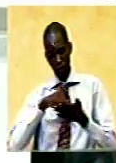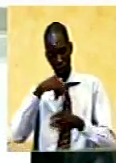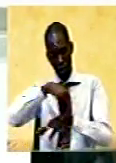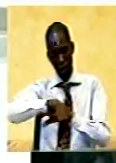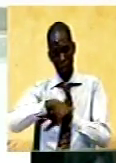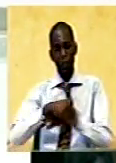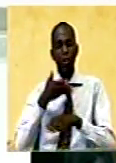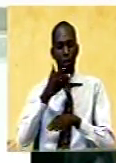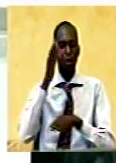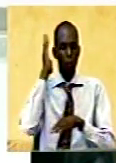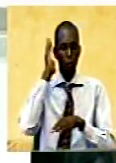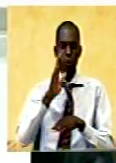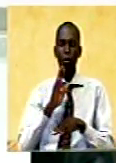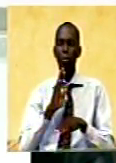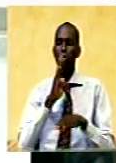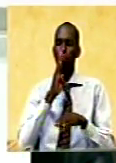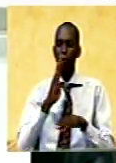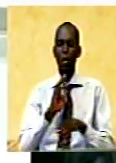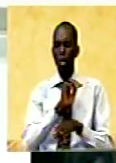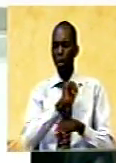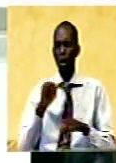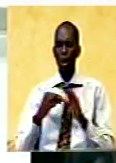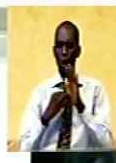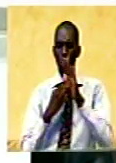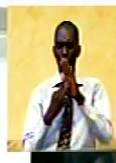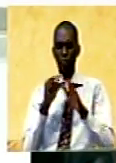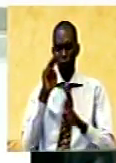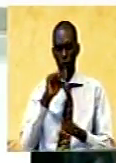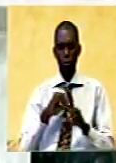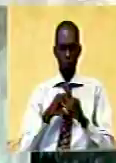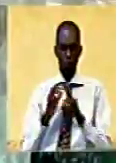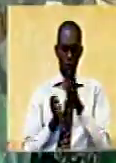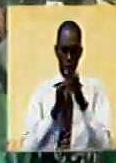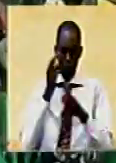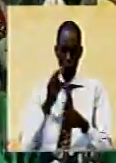your children will sleep tonight, there will be manifestation.